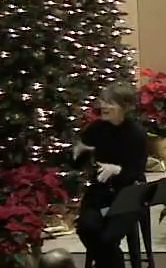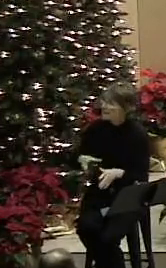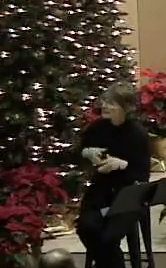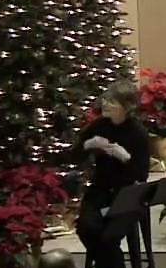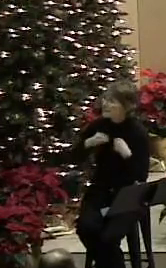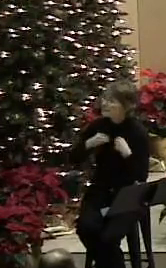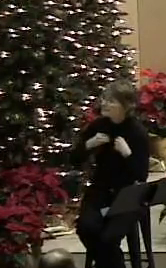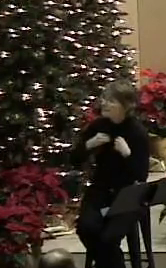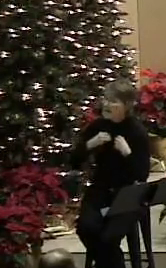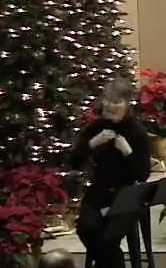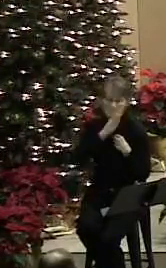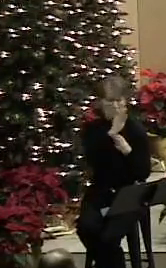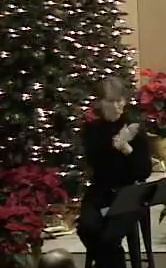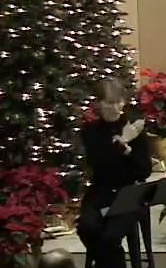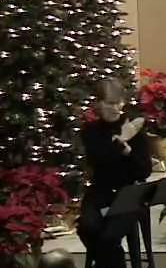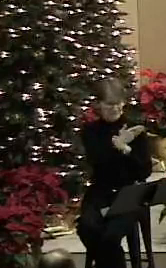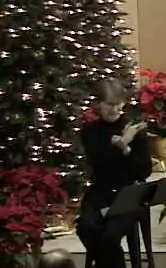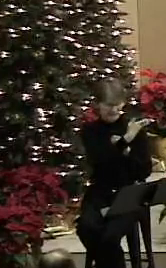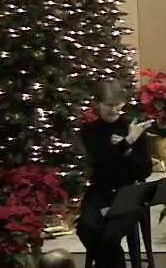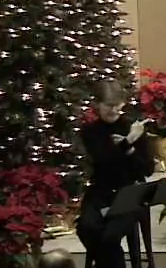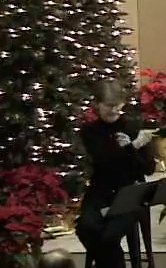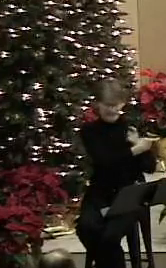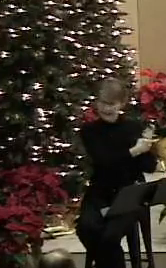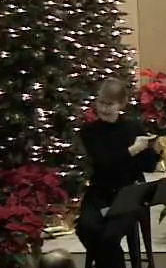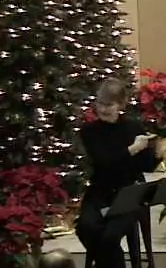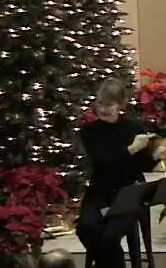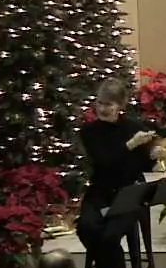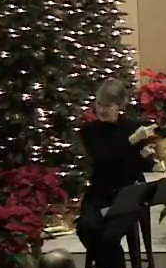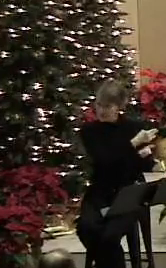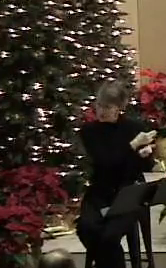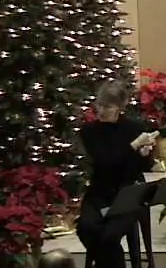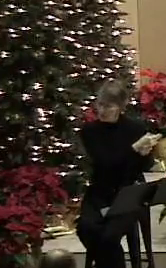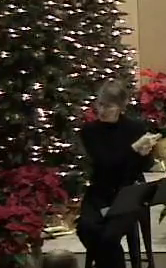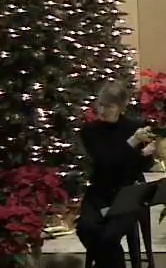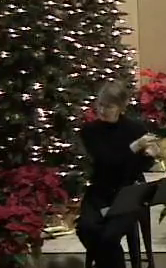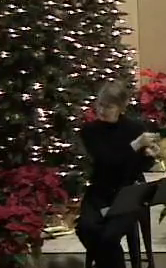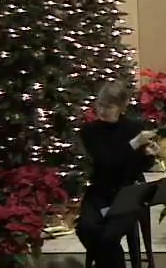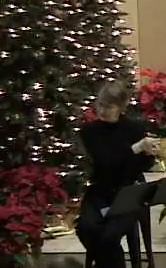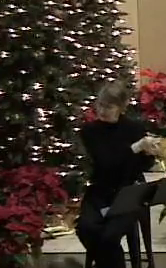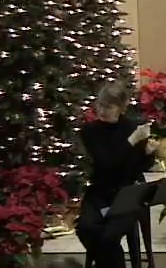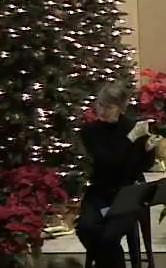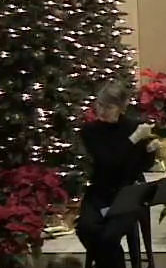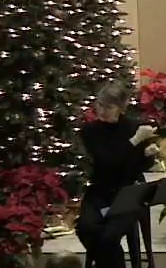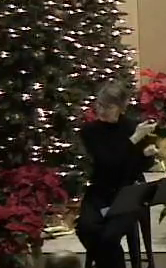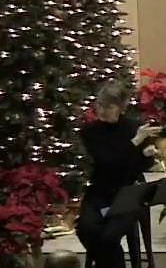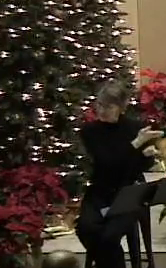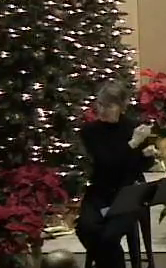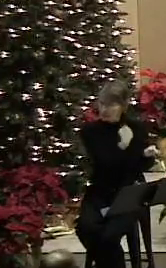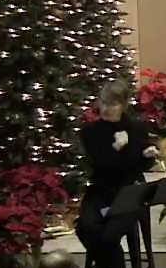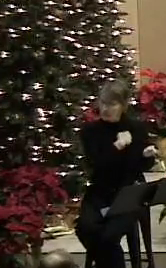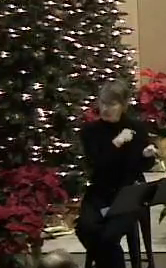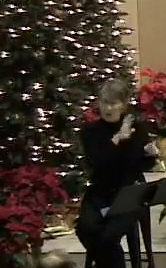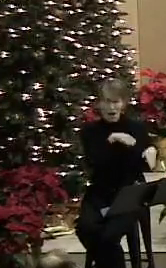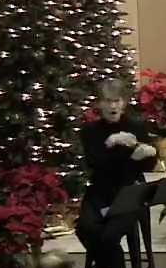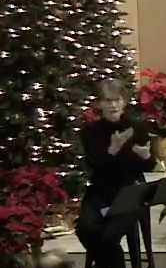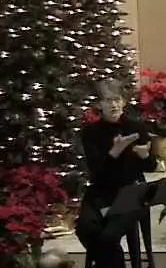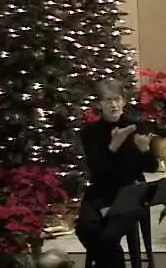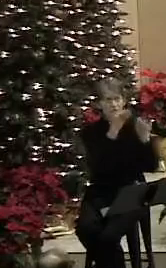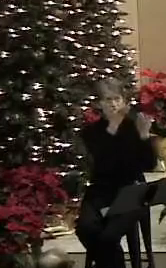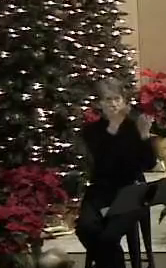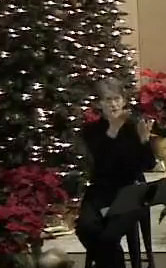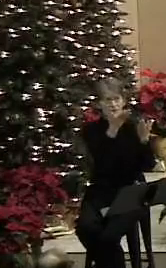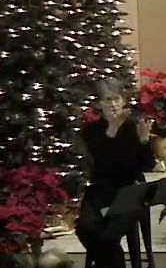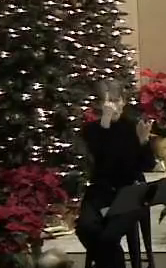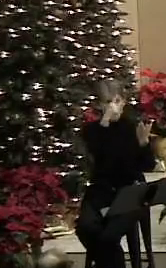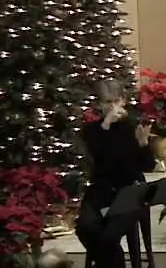and bless these gifts, these offerings, these holy and unblemished sacrifices, which we offer you firstly for your holy